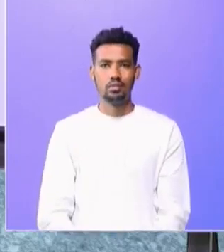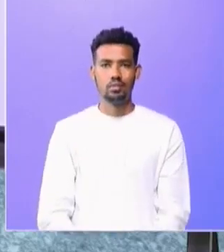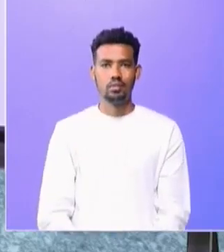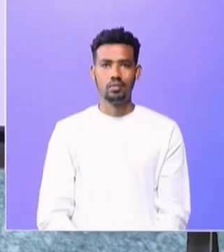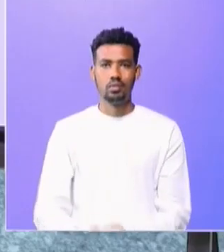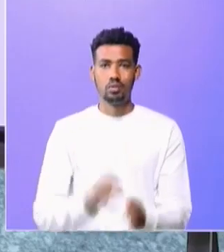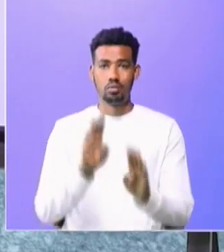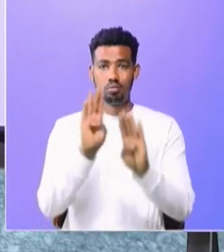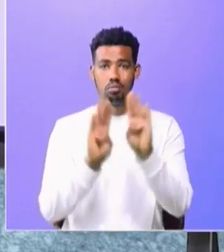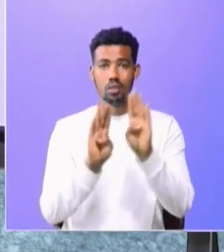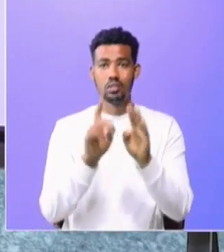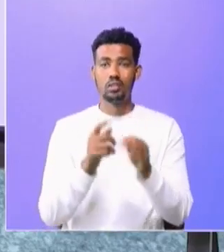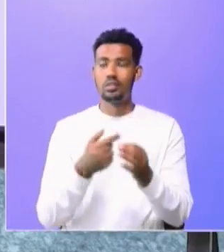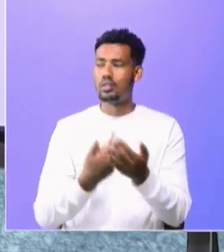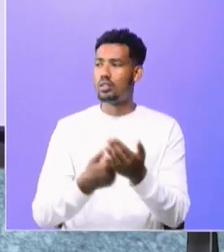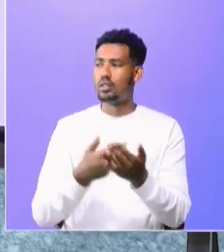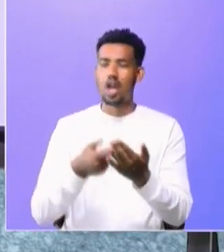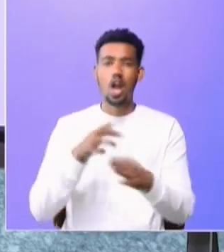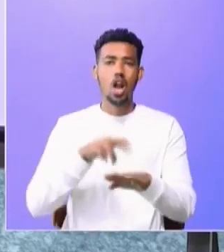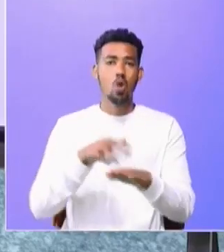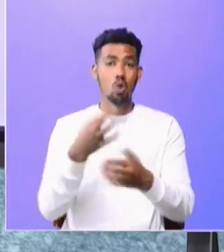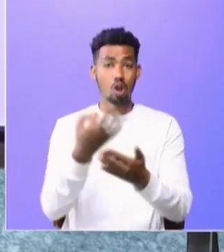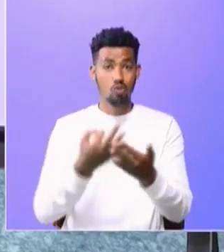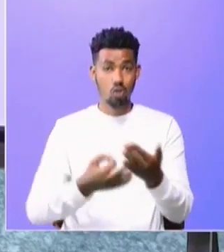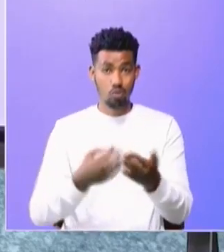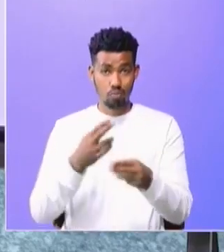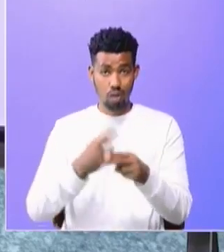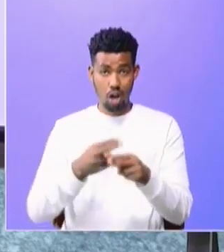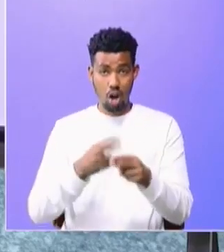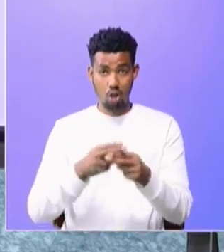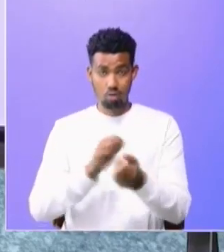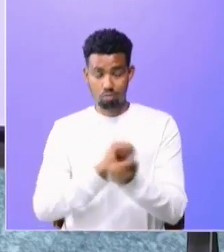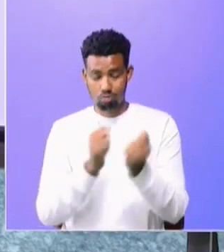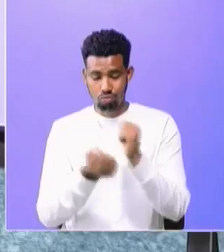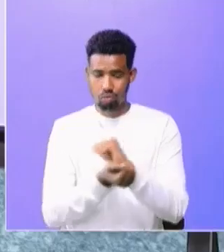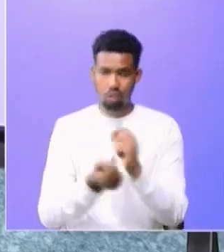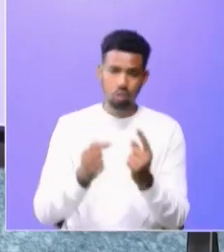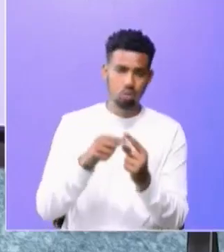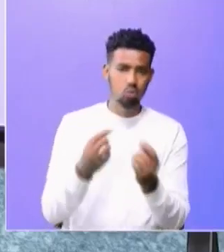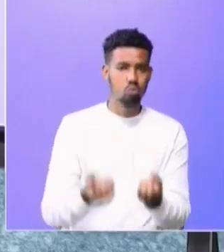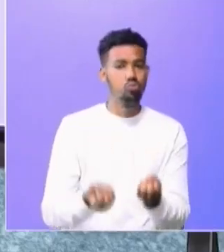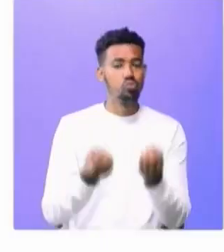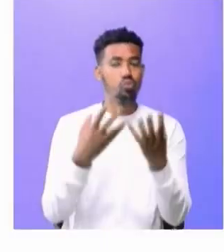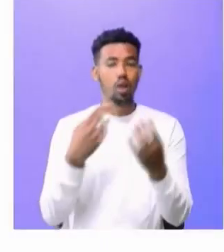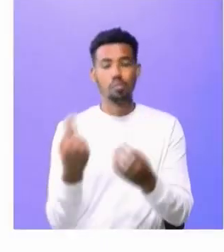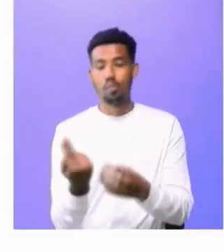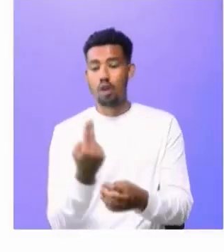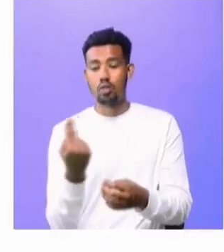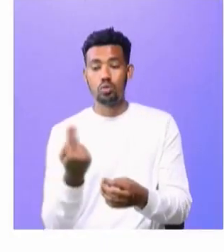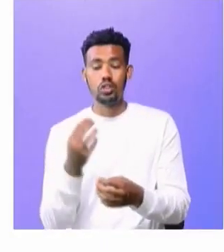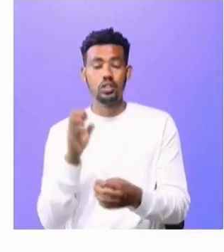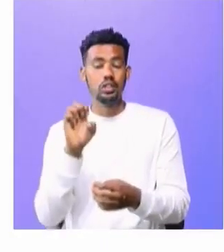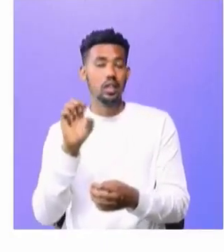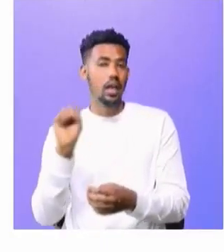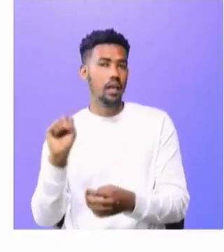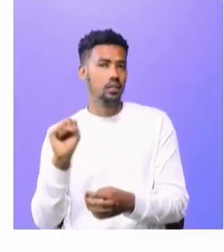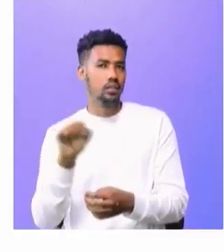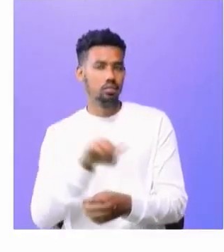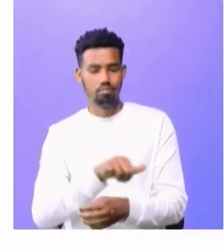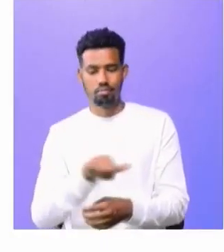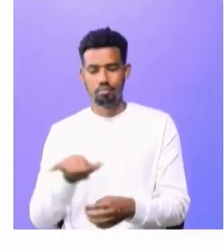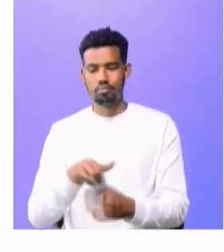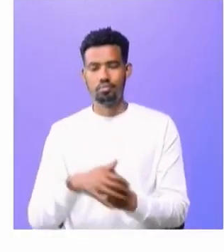This is also regular form of noun to change with plural by using ES2.